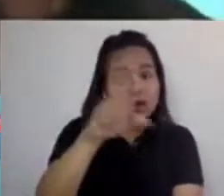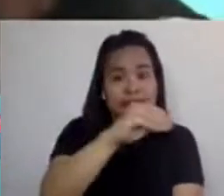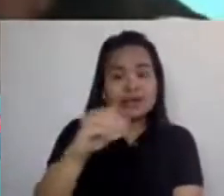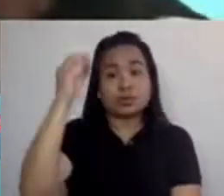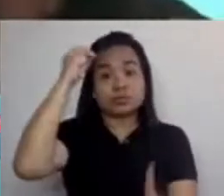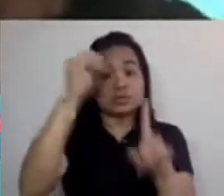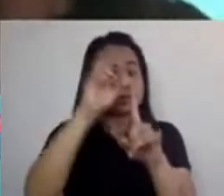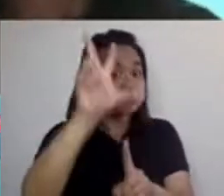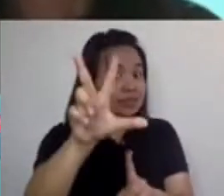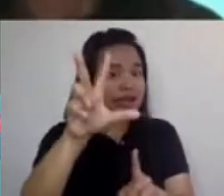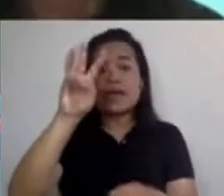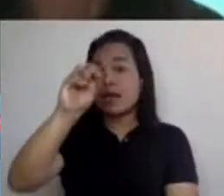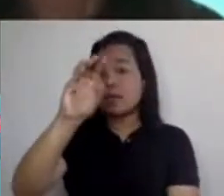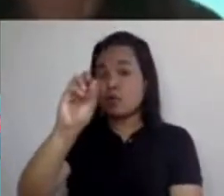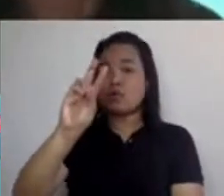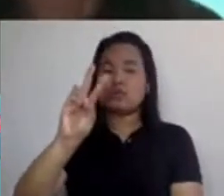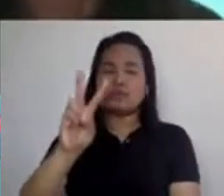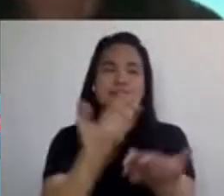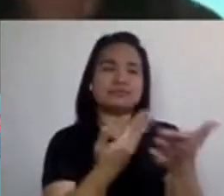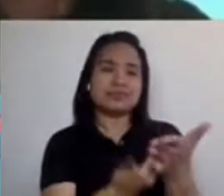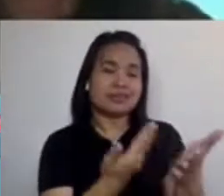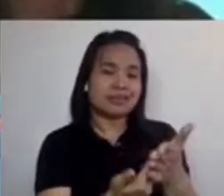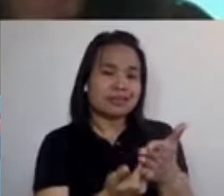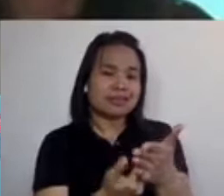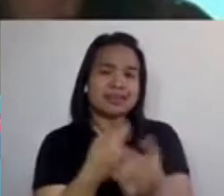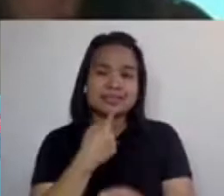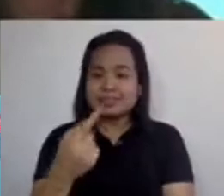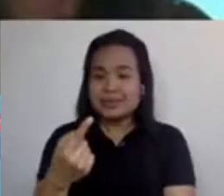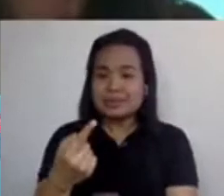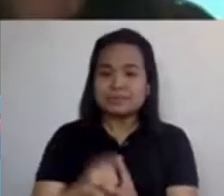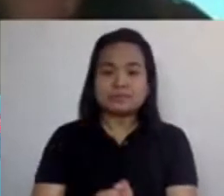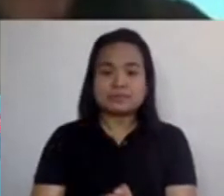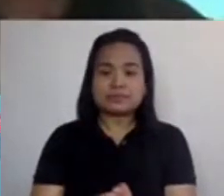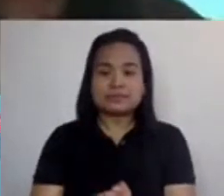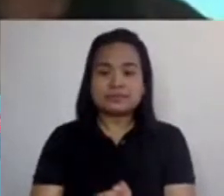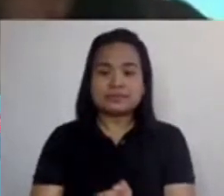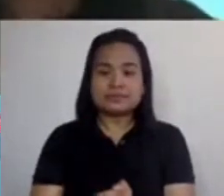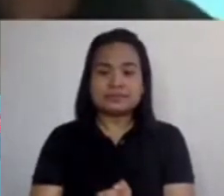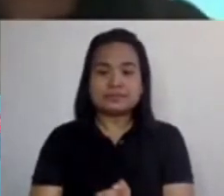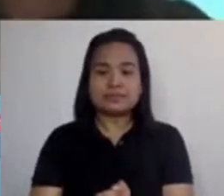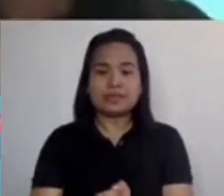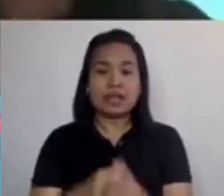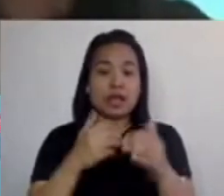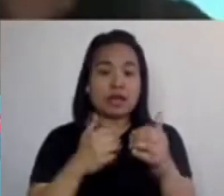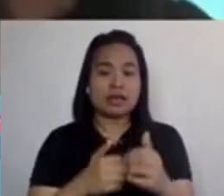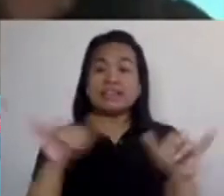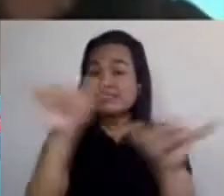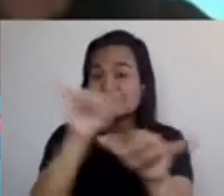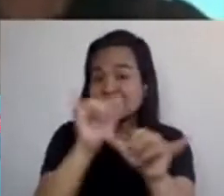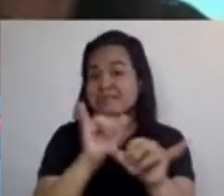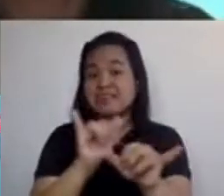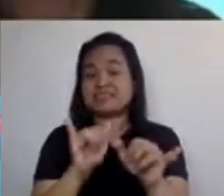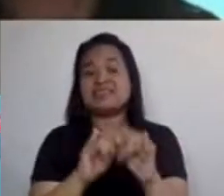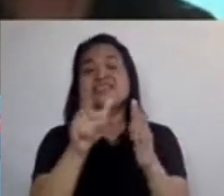and performance indicators stated on these objectives follow the same logic. The means of verification is